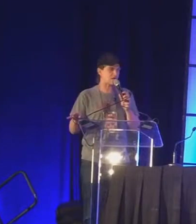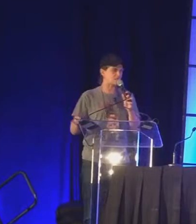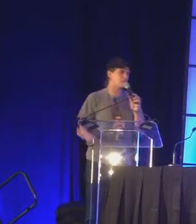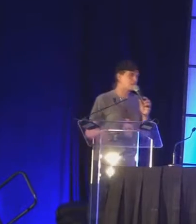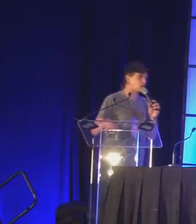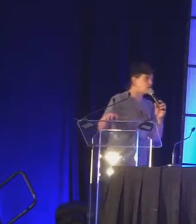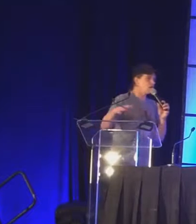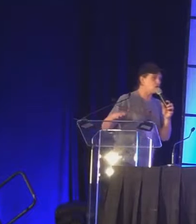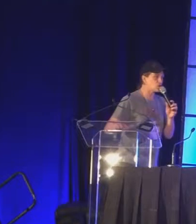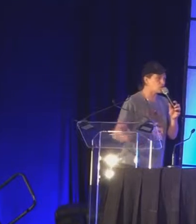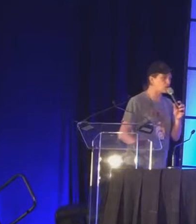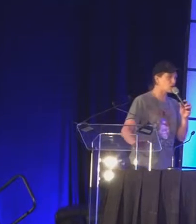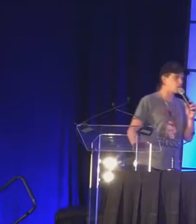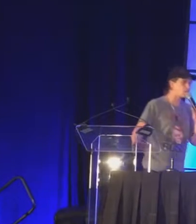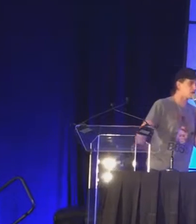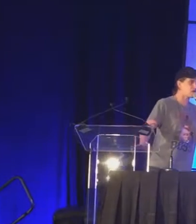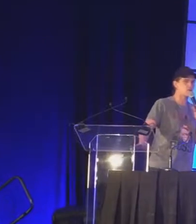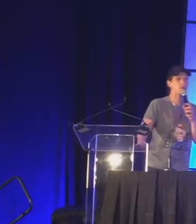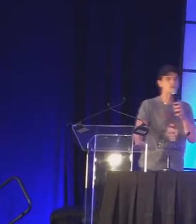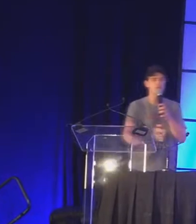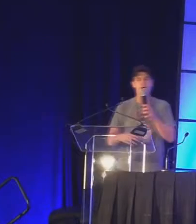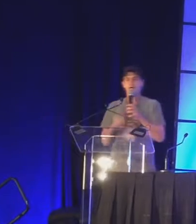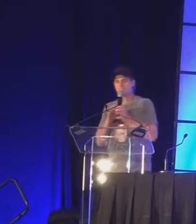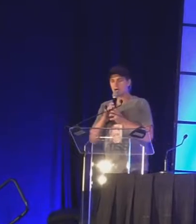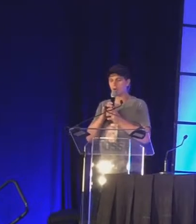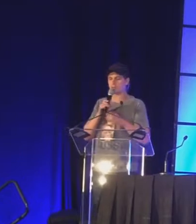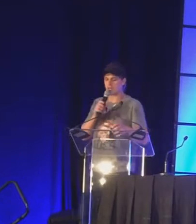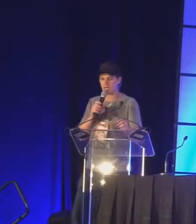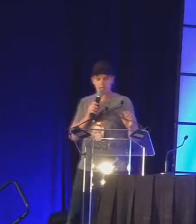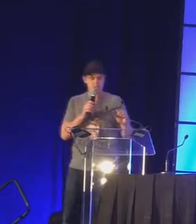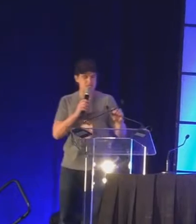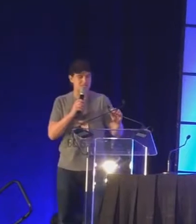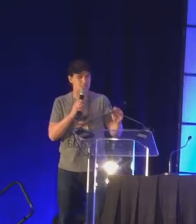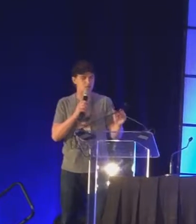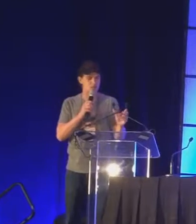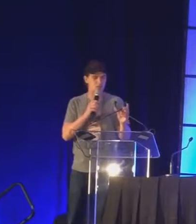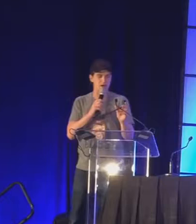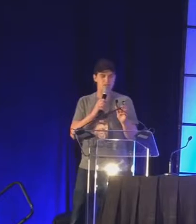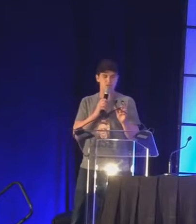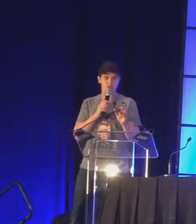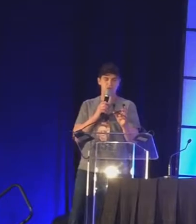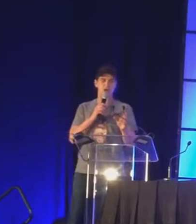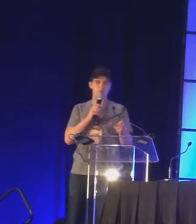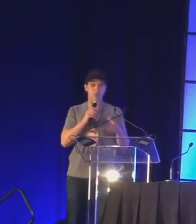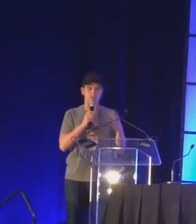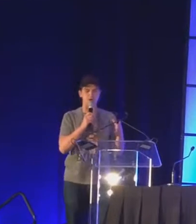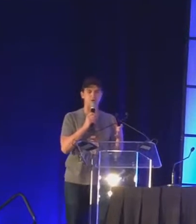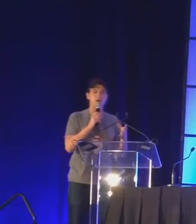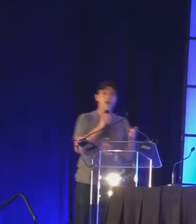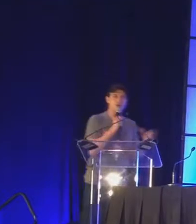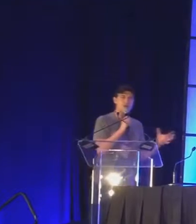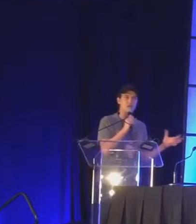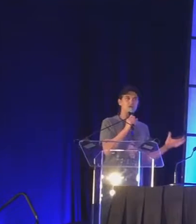like harassing them, being like, "Yo, can we get a comic book? Can I have one of those?" And so that's how we sort of bonded, was over comic